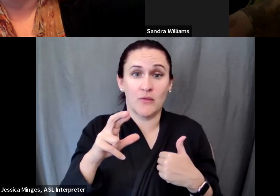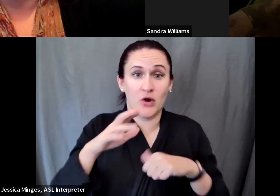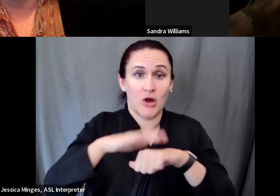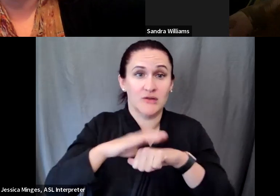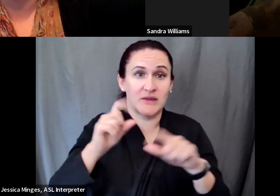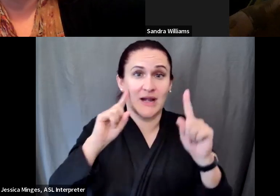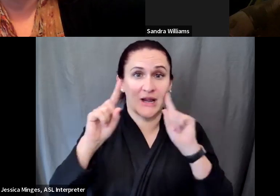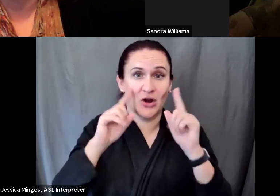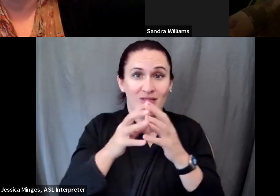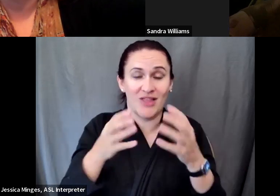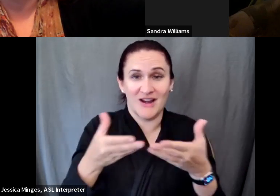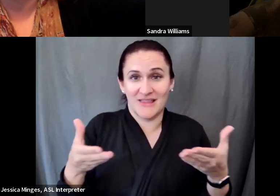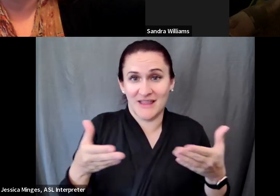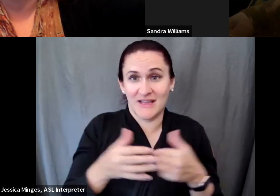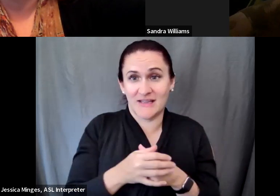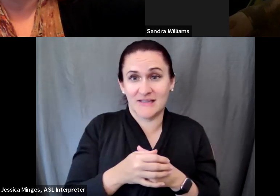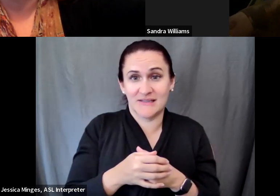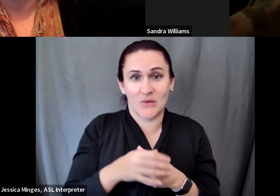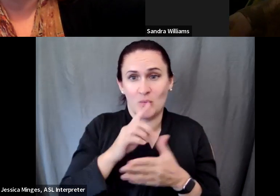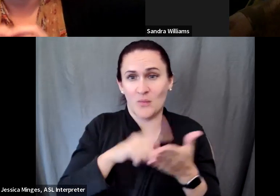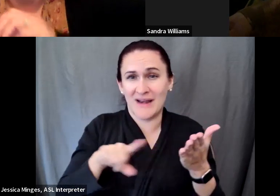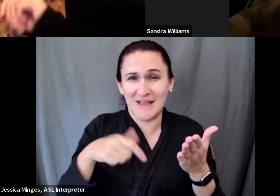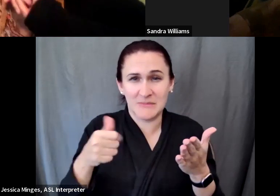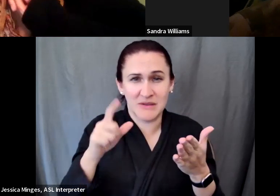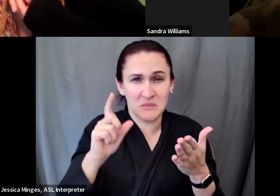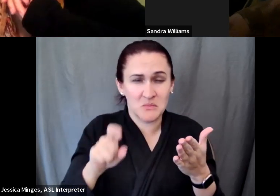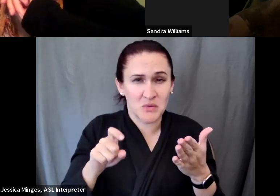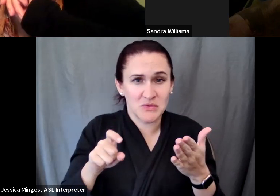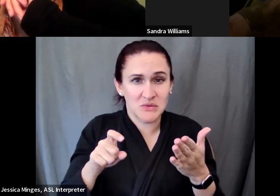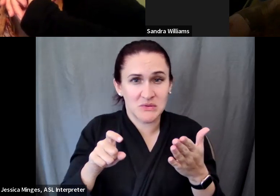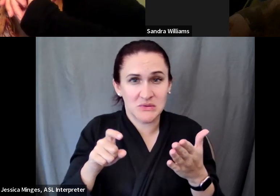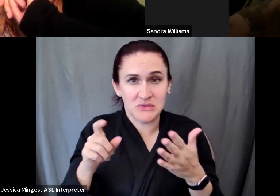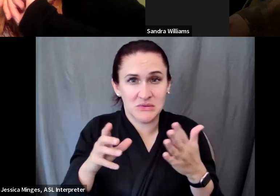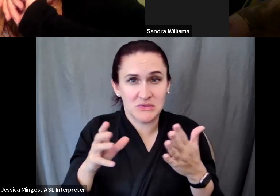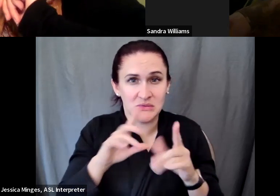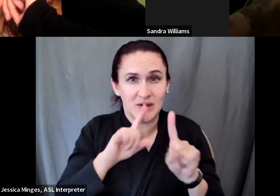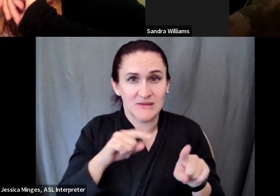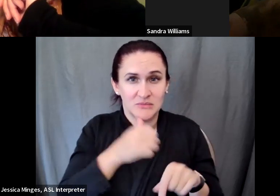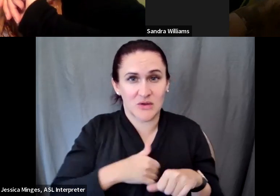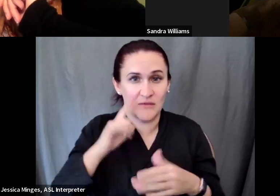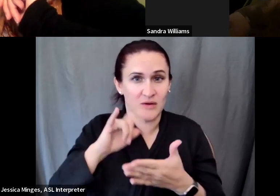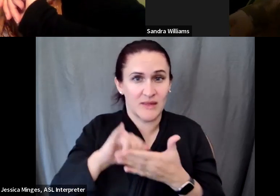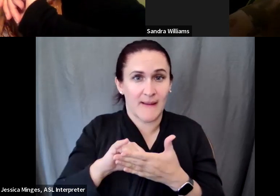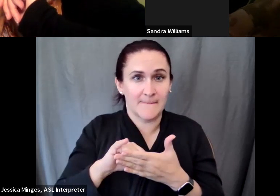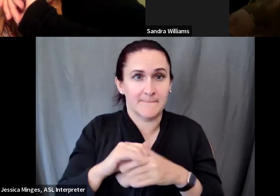things. So what else am I supposed to answer? I apologize for that.